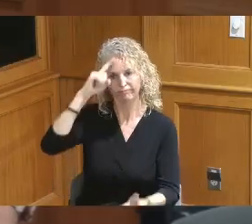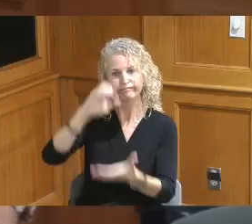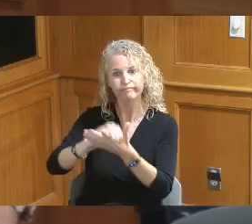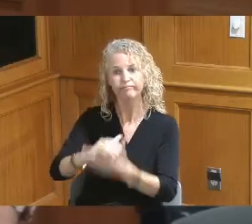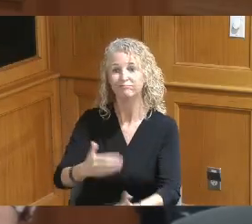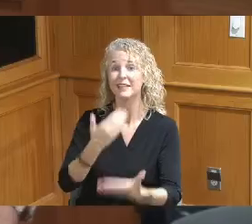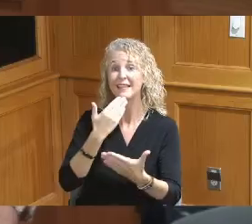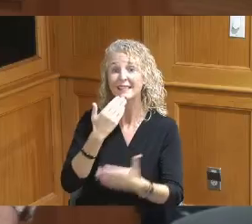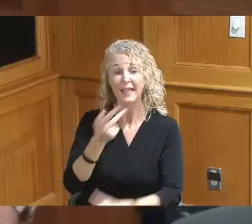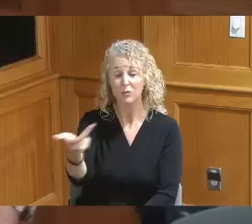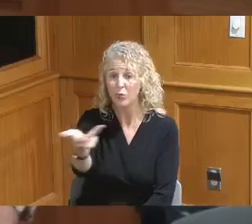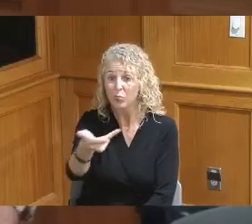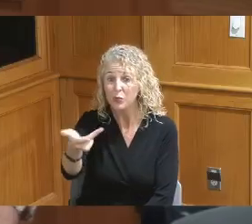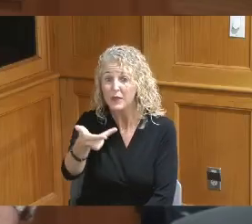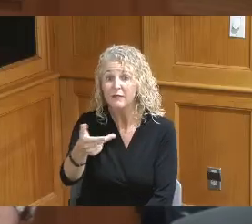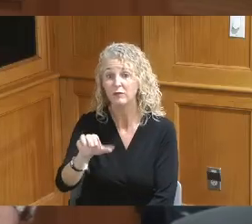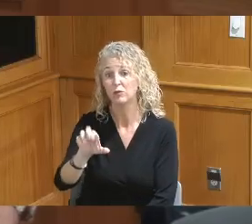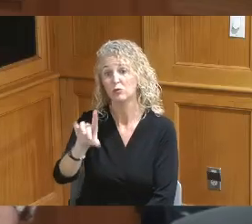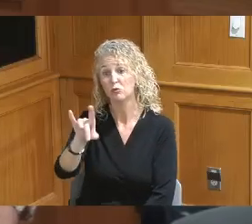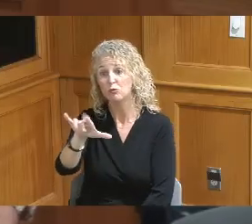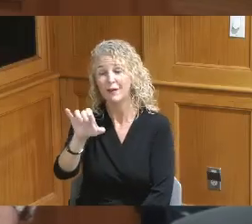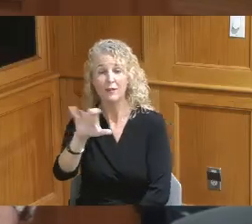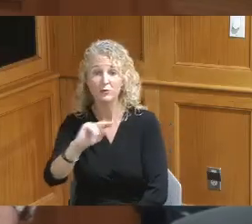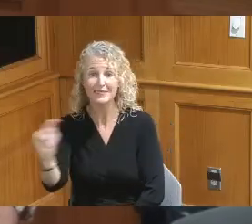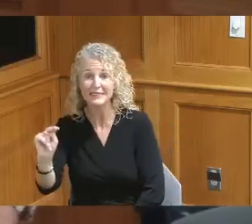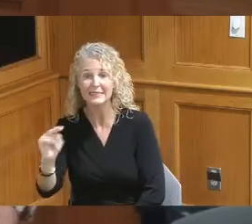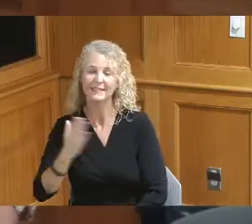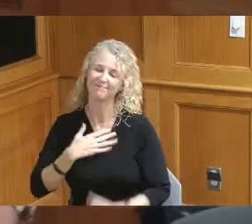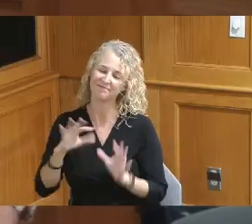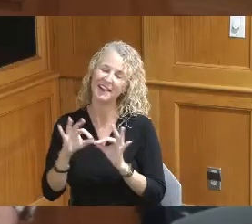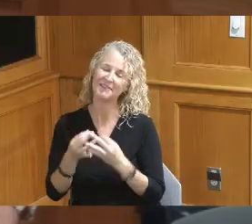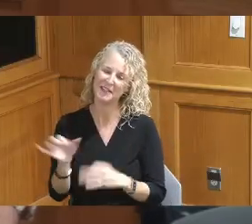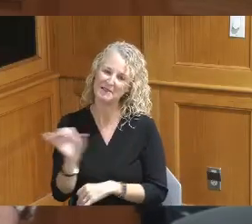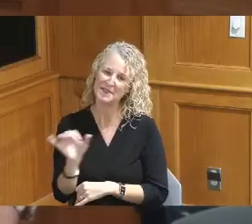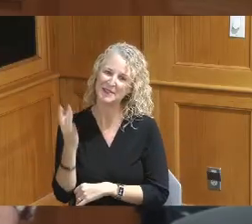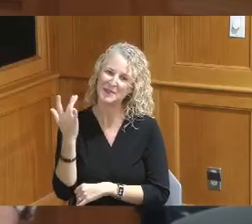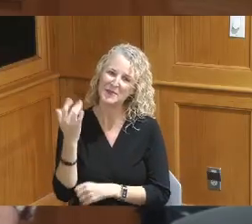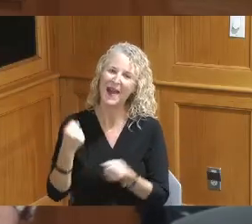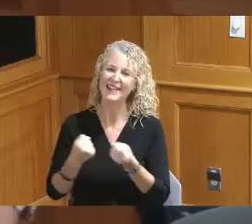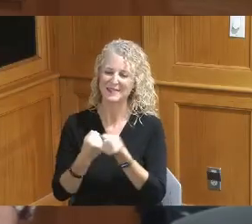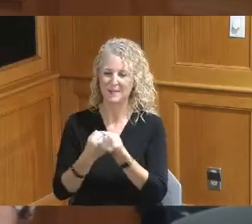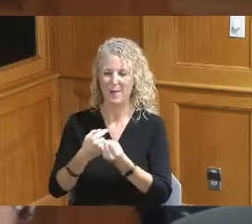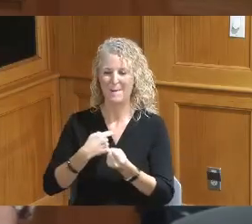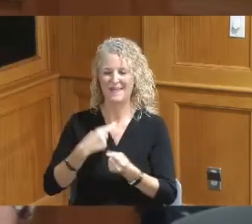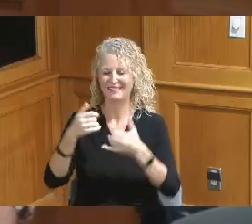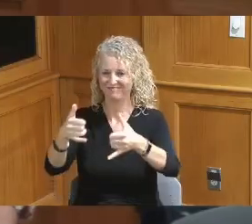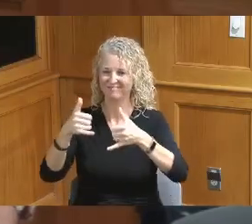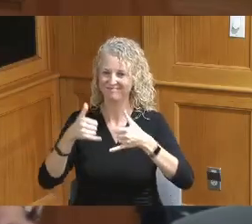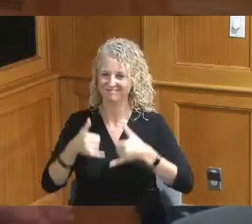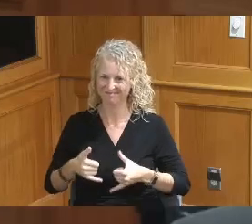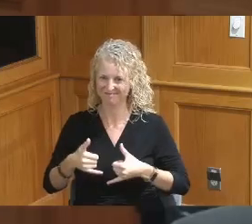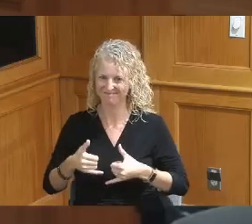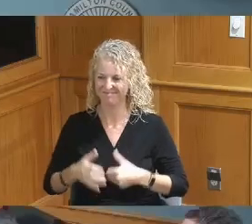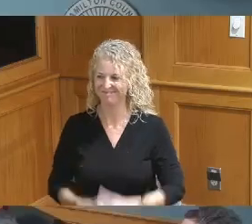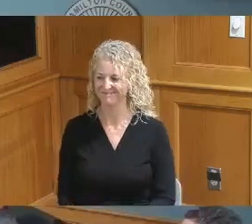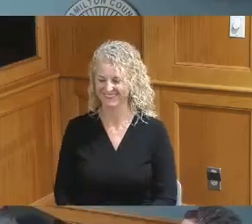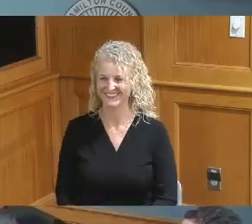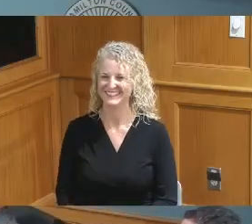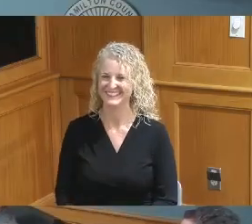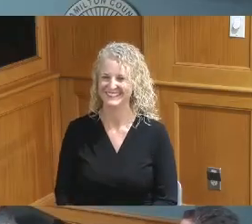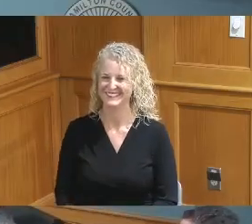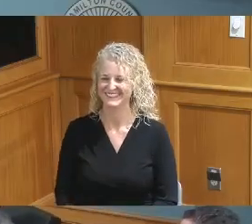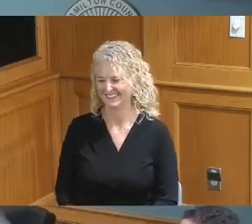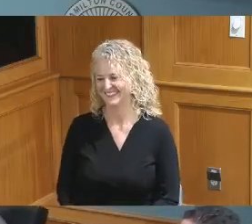to the County Commissioners, Cradle Cincinnati, and my family and supporters for this award. Great.